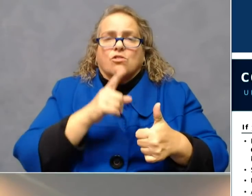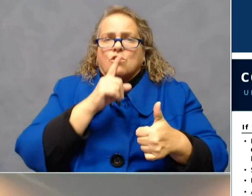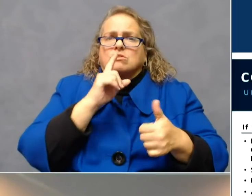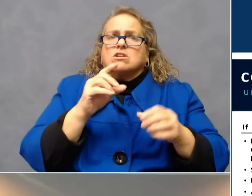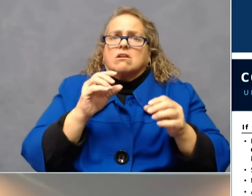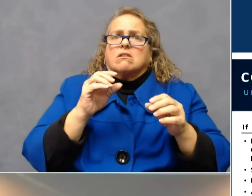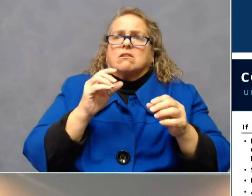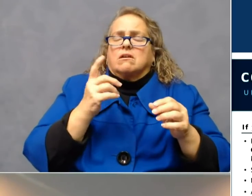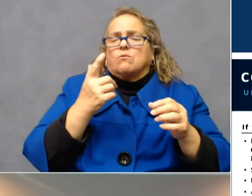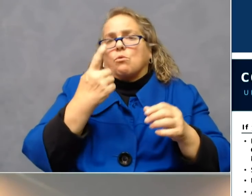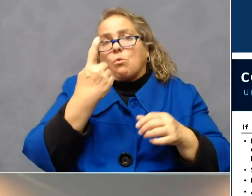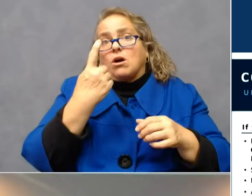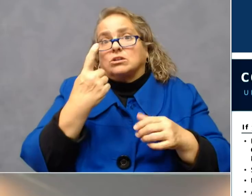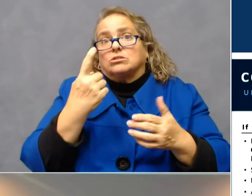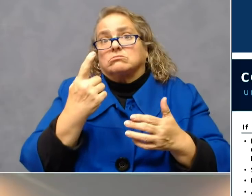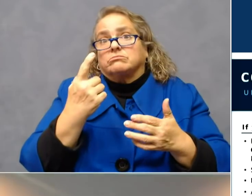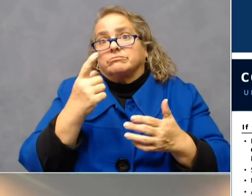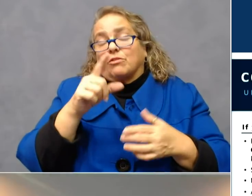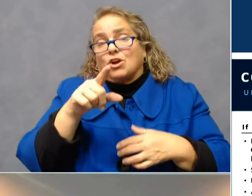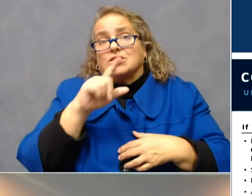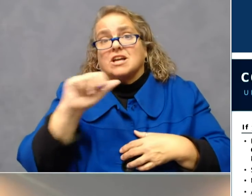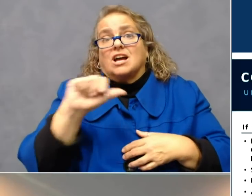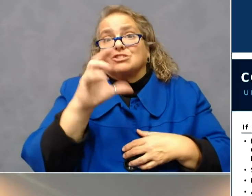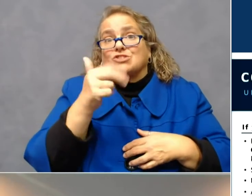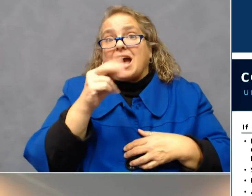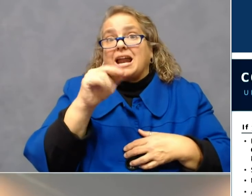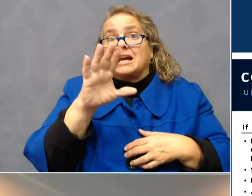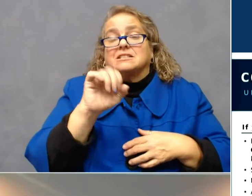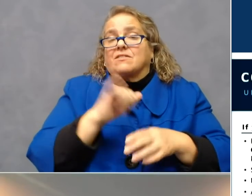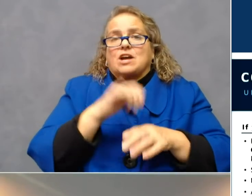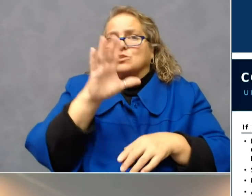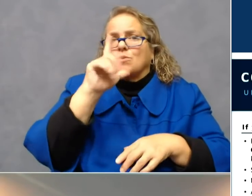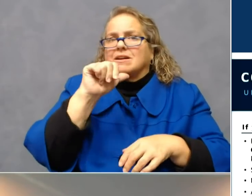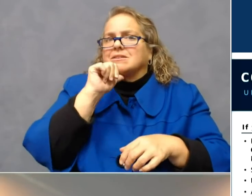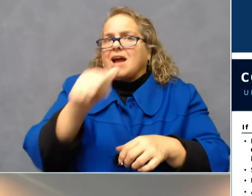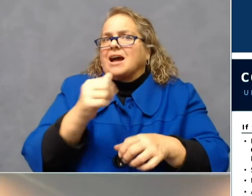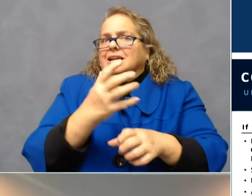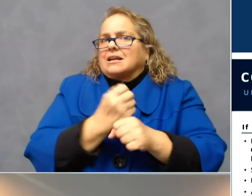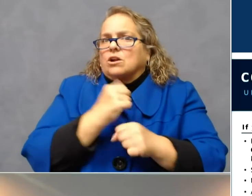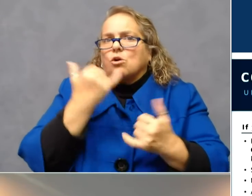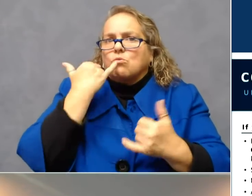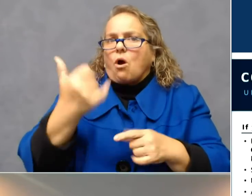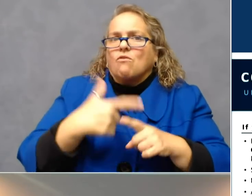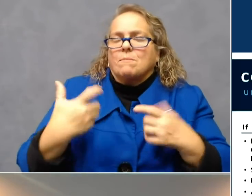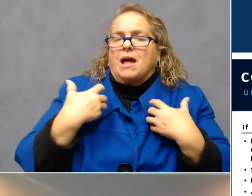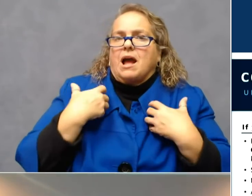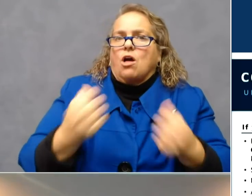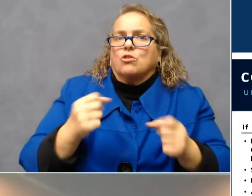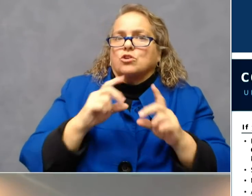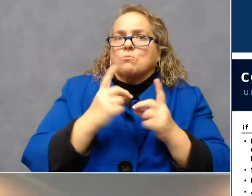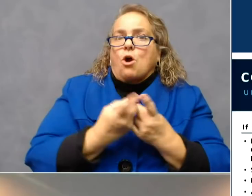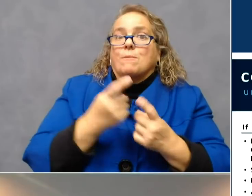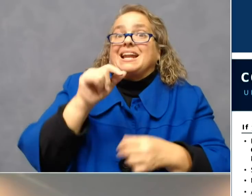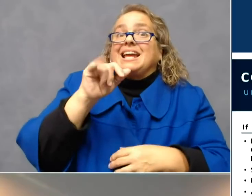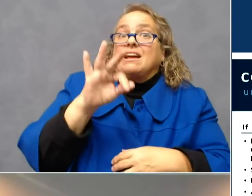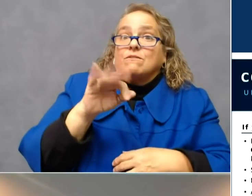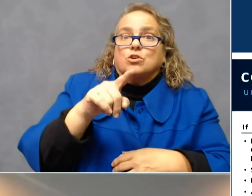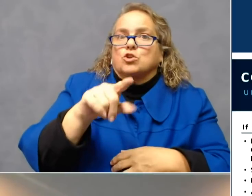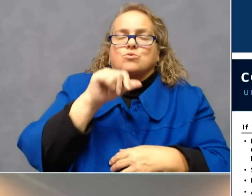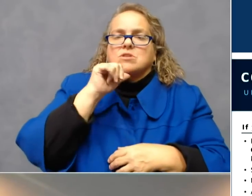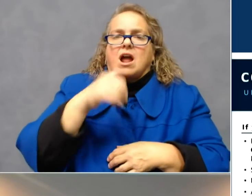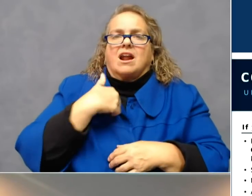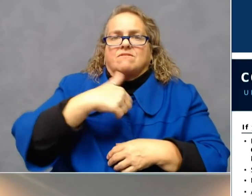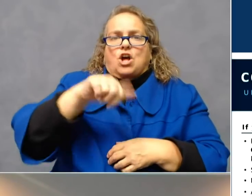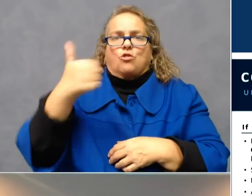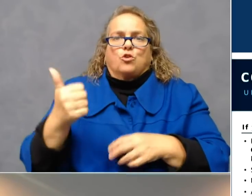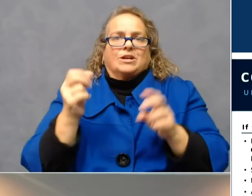exposures, that you will not get a call from the health department. Instead, what we're doing is we're asking